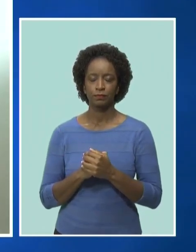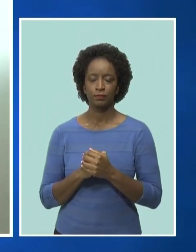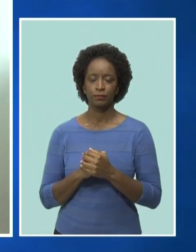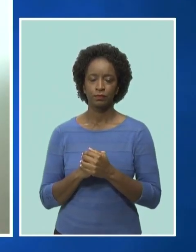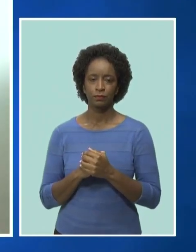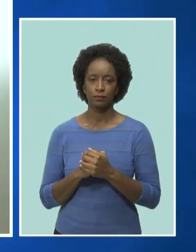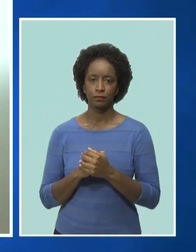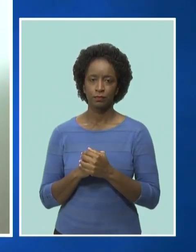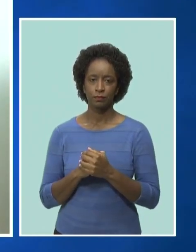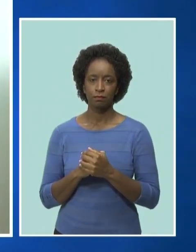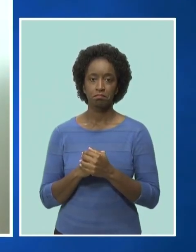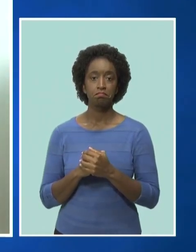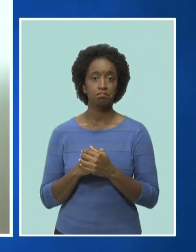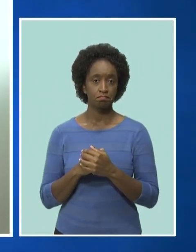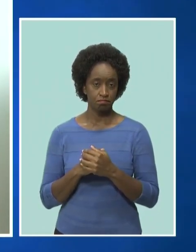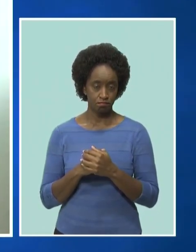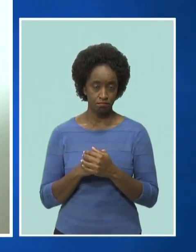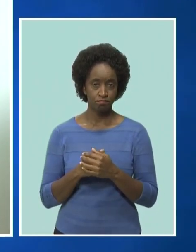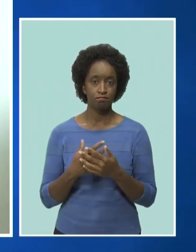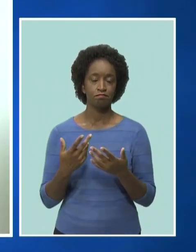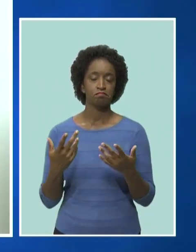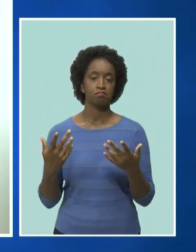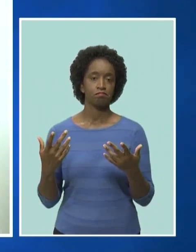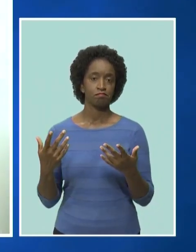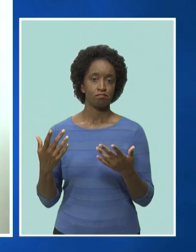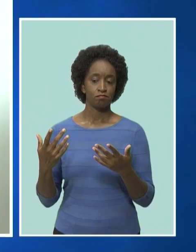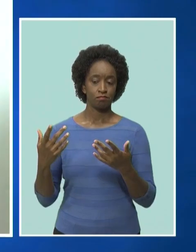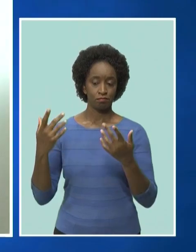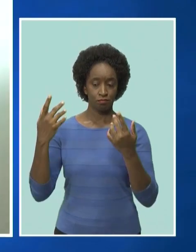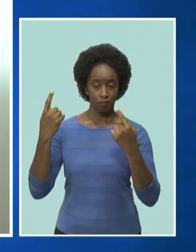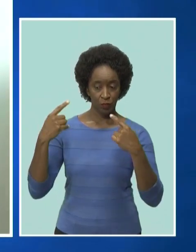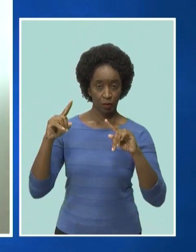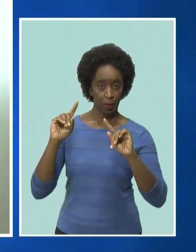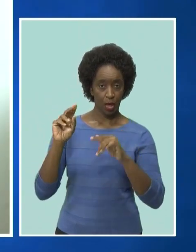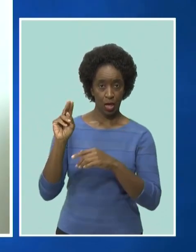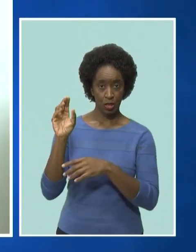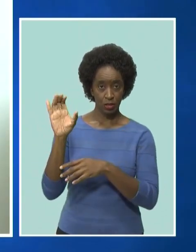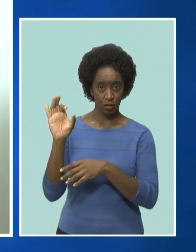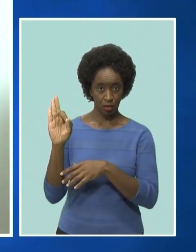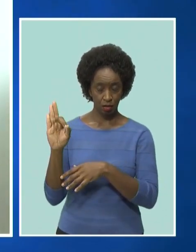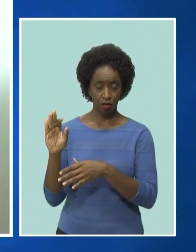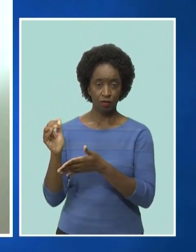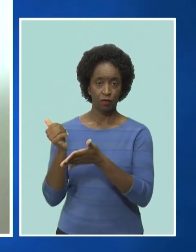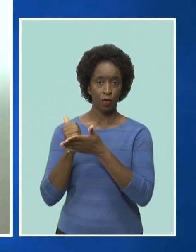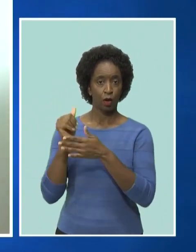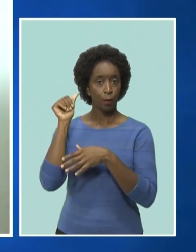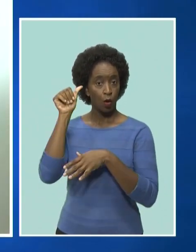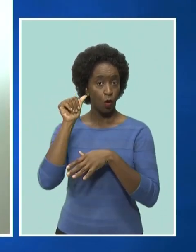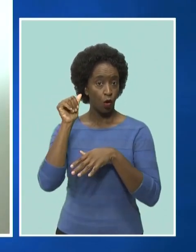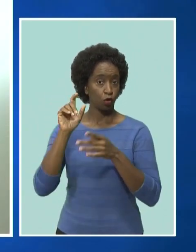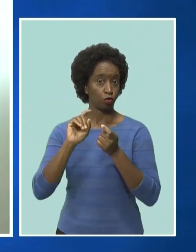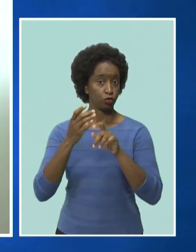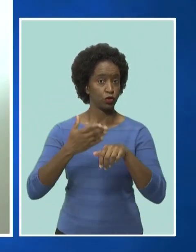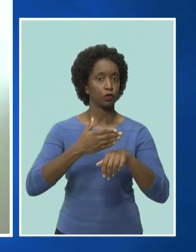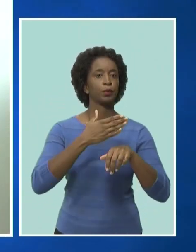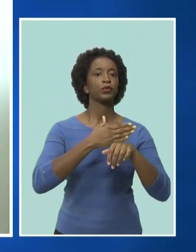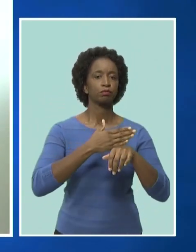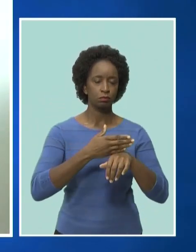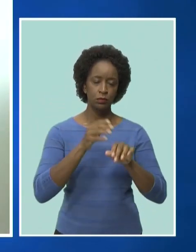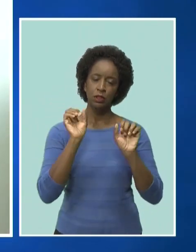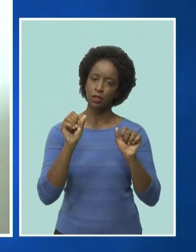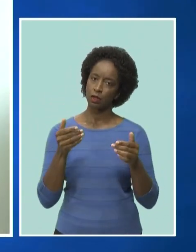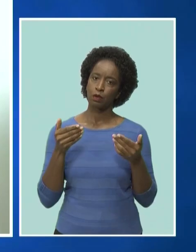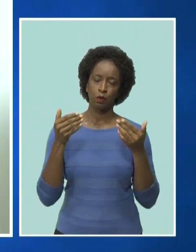And after that, we would fix the audio to the international standards, and then we would push for the regional and